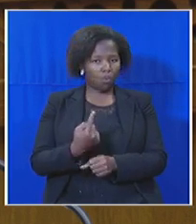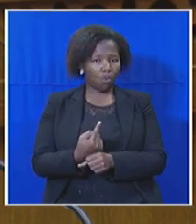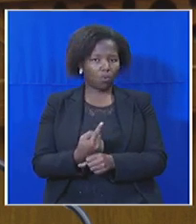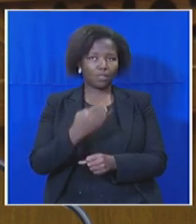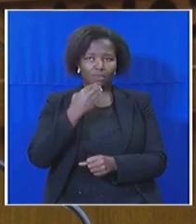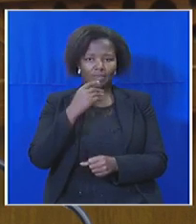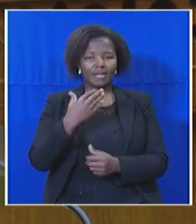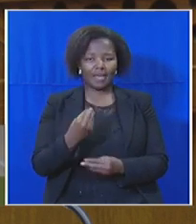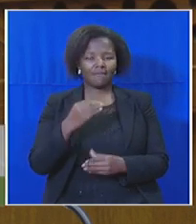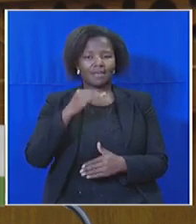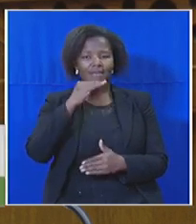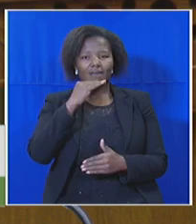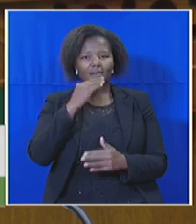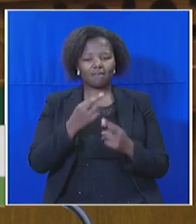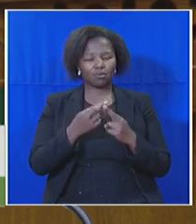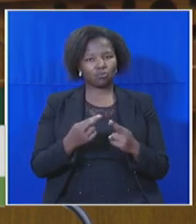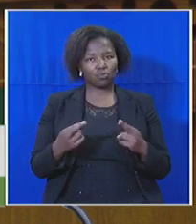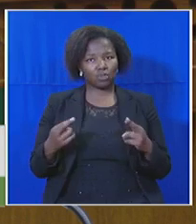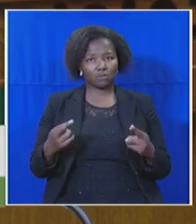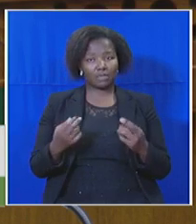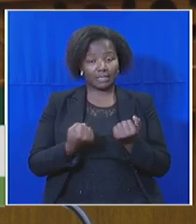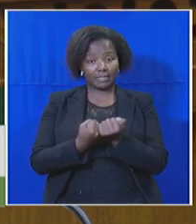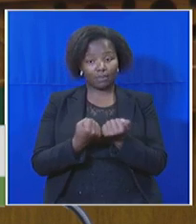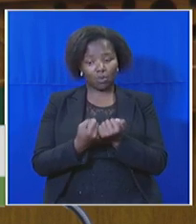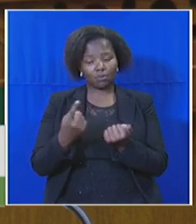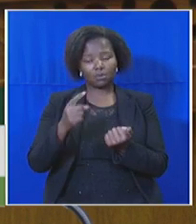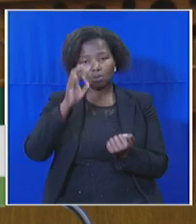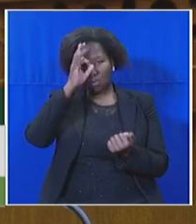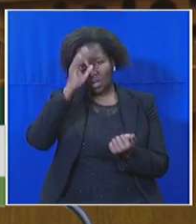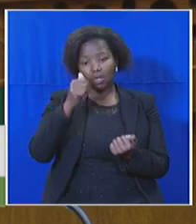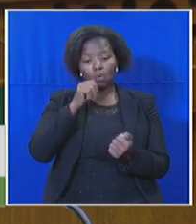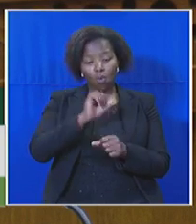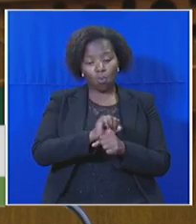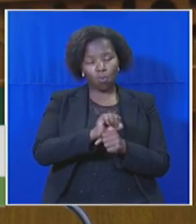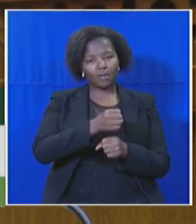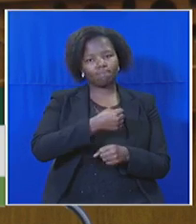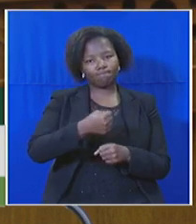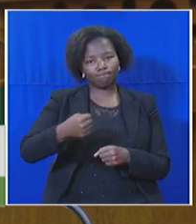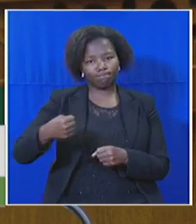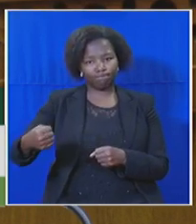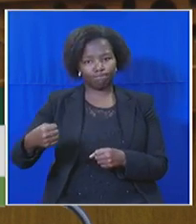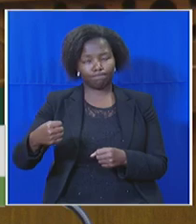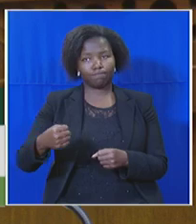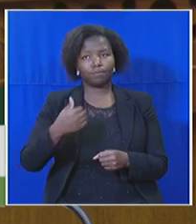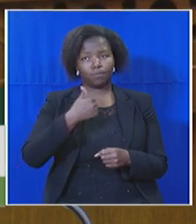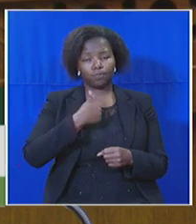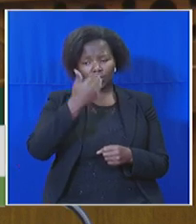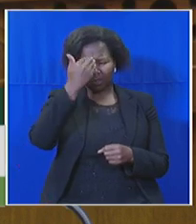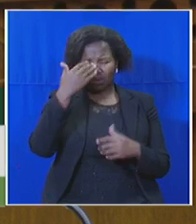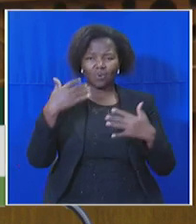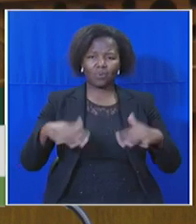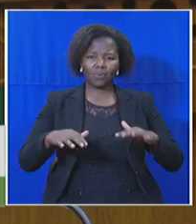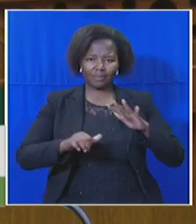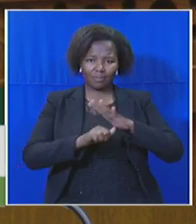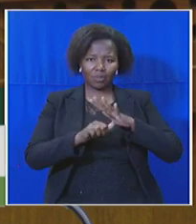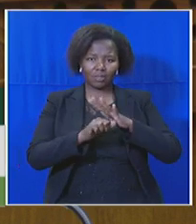equipment to support members of the police during deployments. We are mindful of the urgent need to identify early